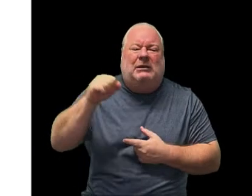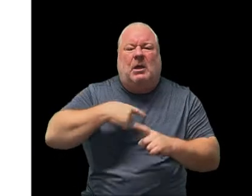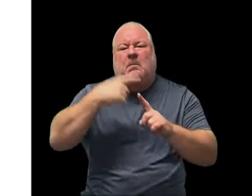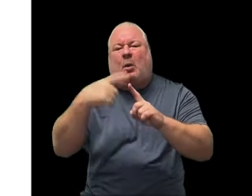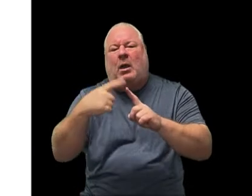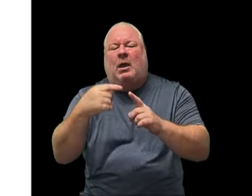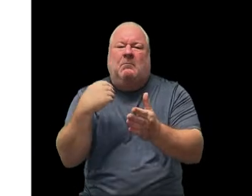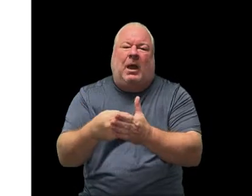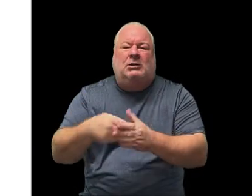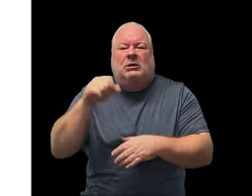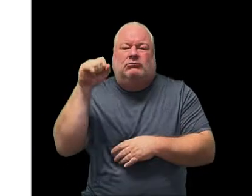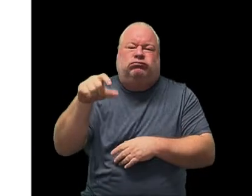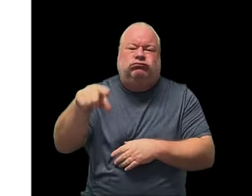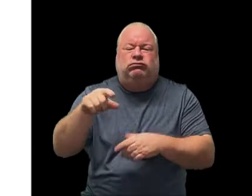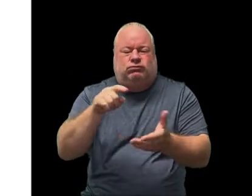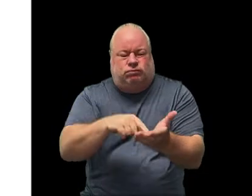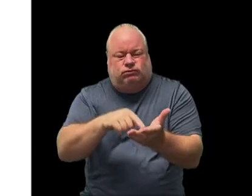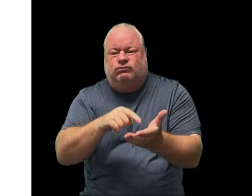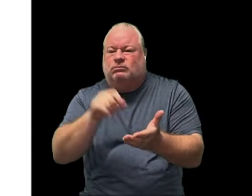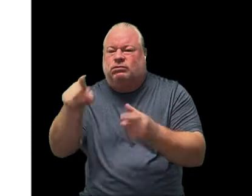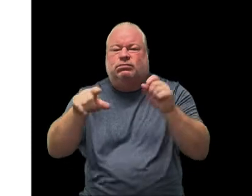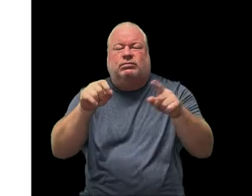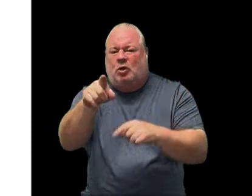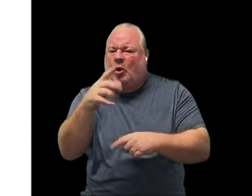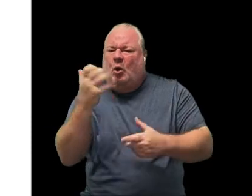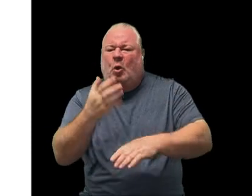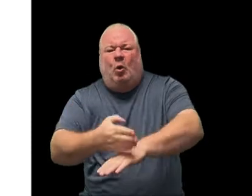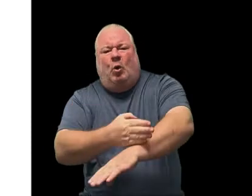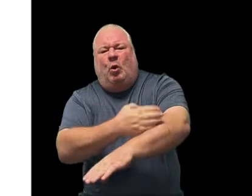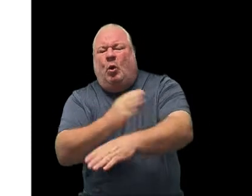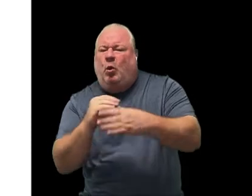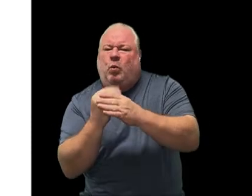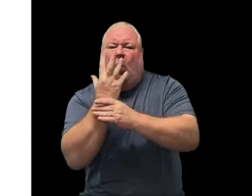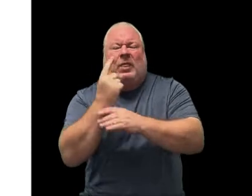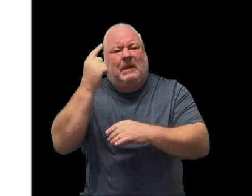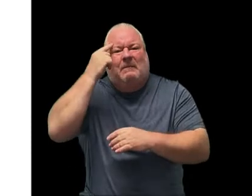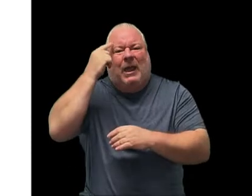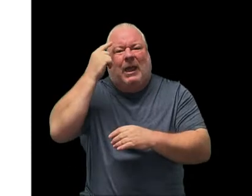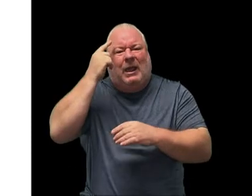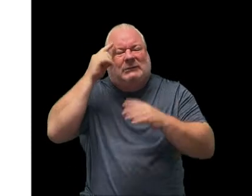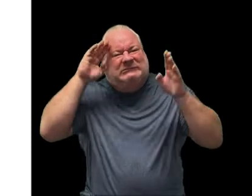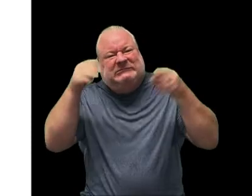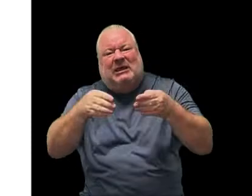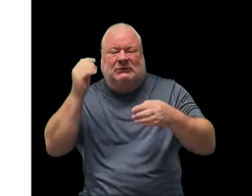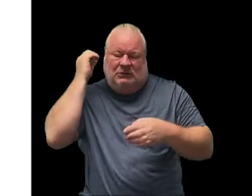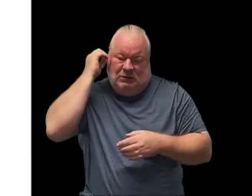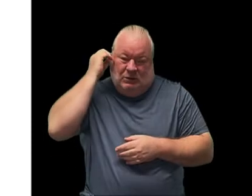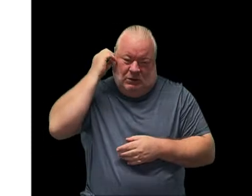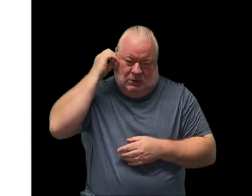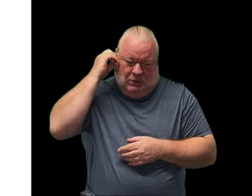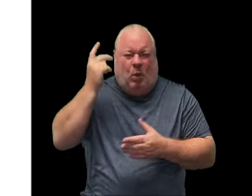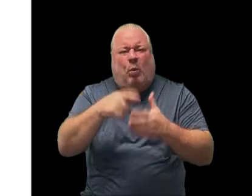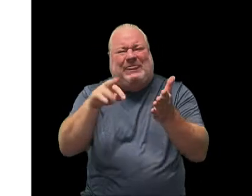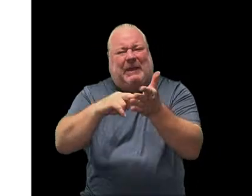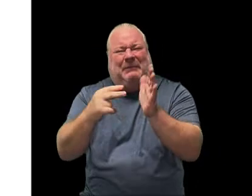bucks for having a growth mindset, what are you doing? What are you saying? What are you thinking? First, you